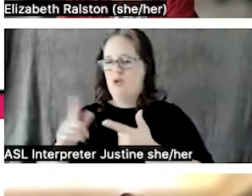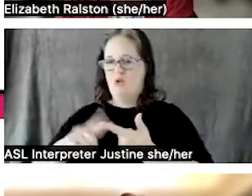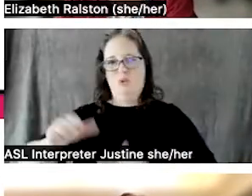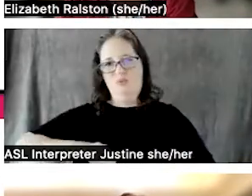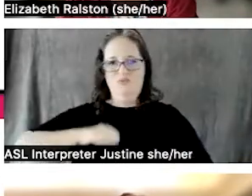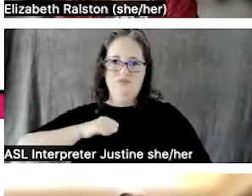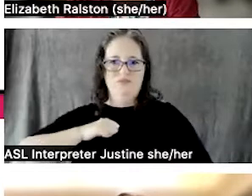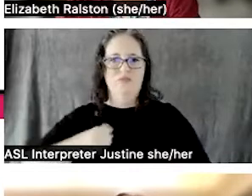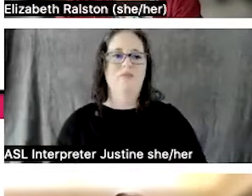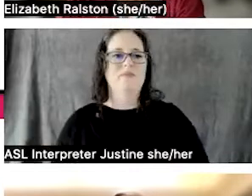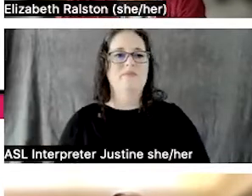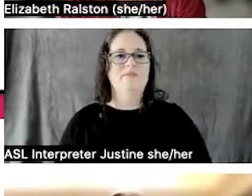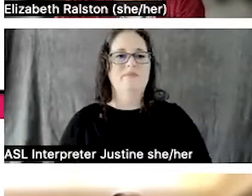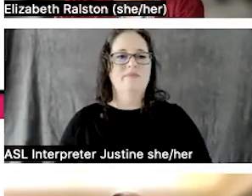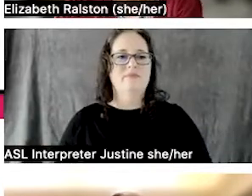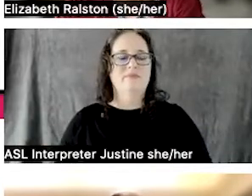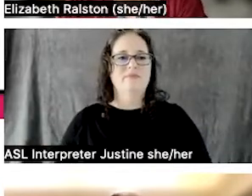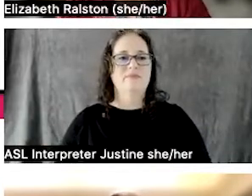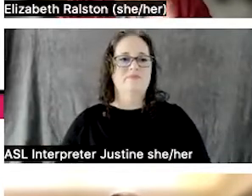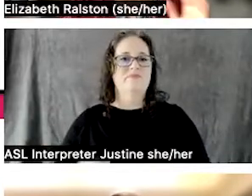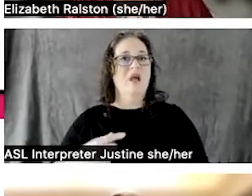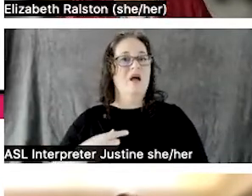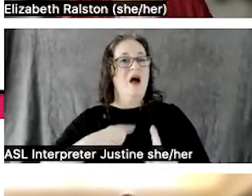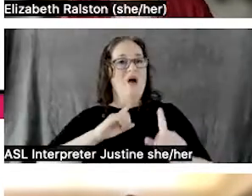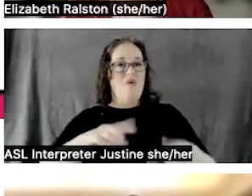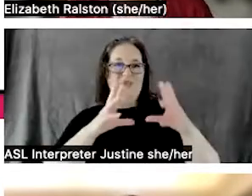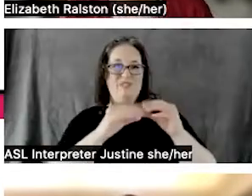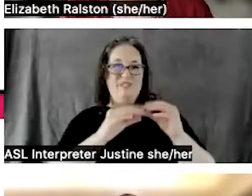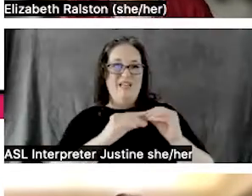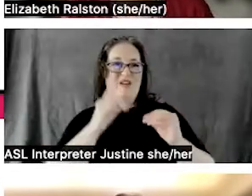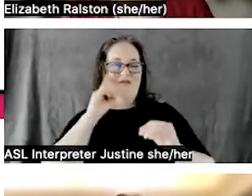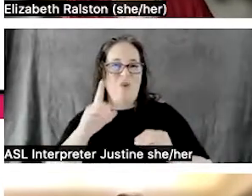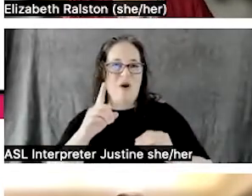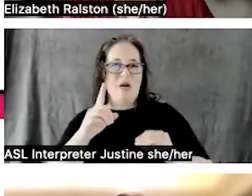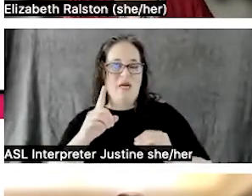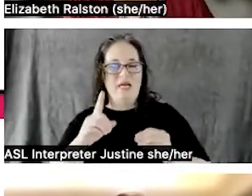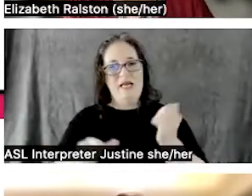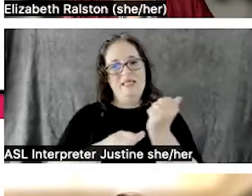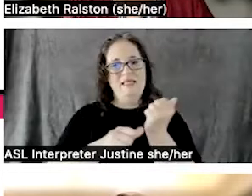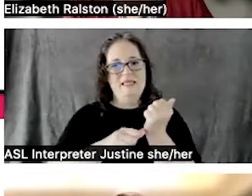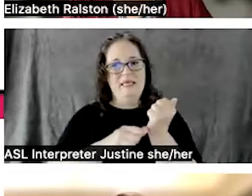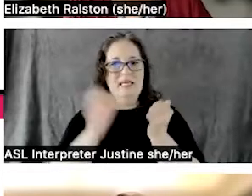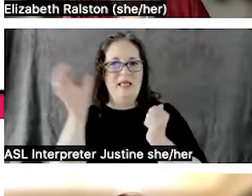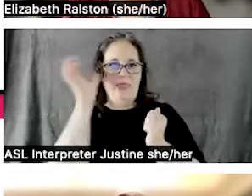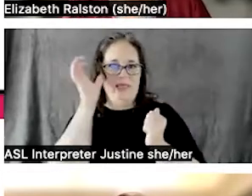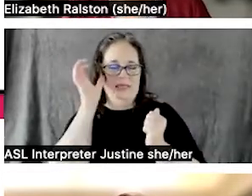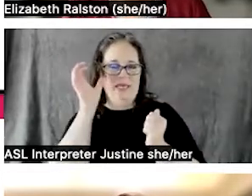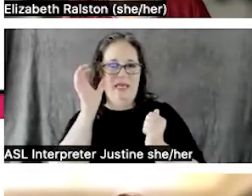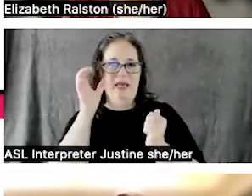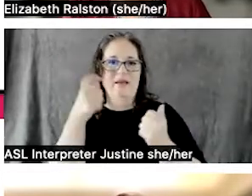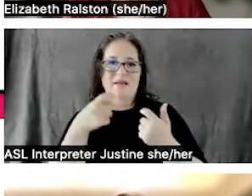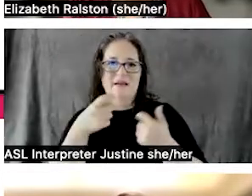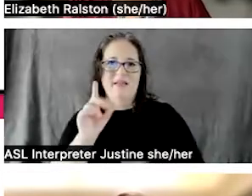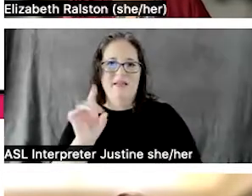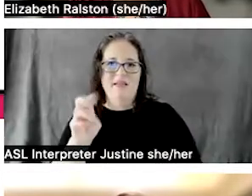I went to a session on assistive listening devices. I'm always interested in this topic, and captioning as well,